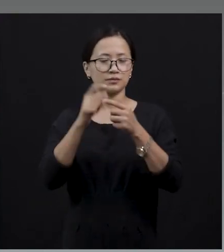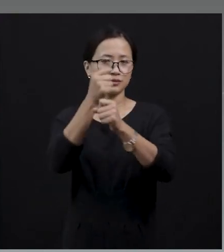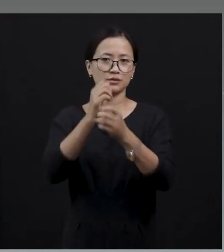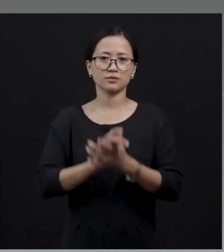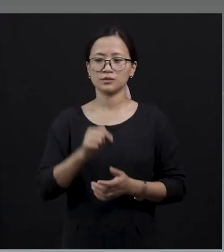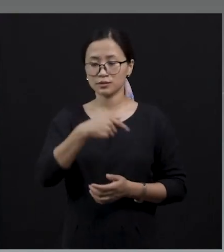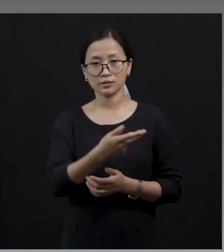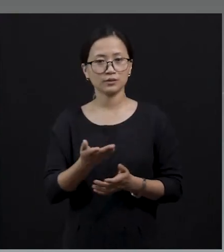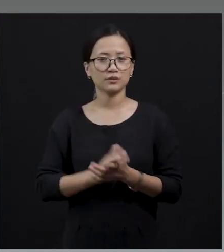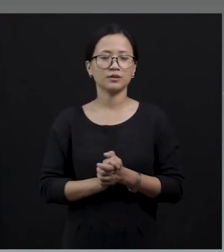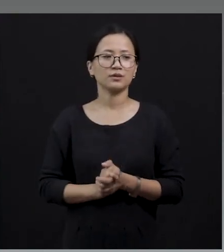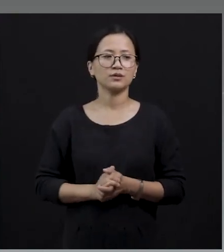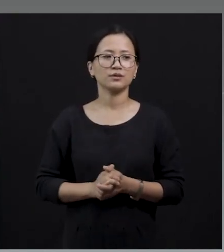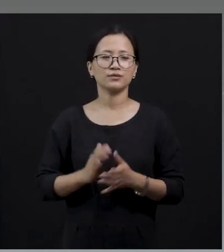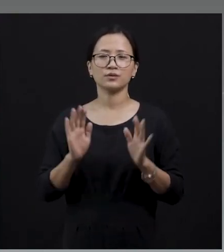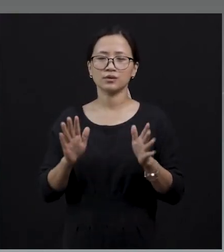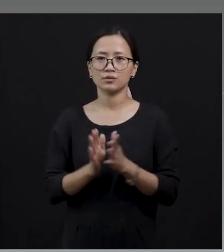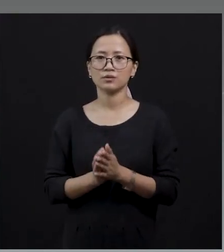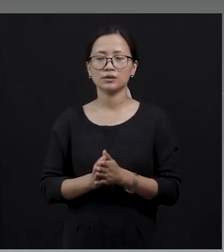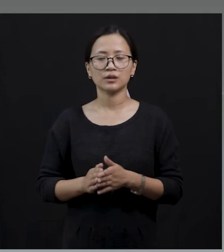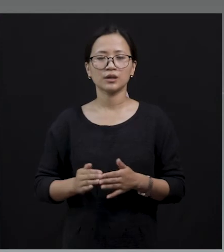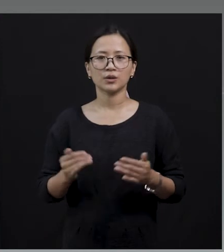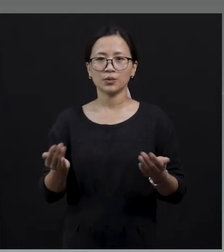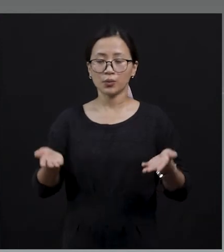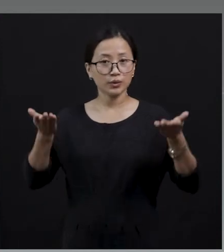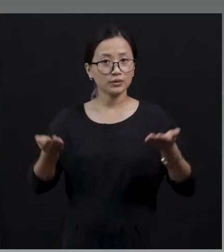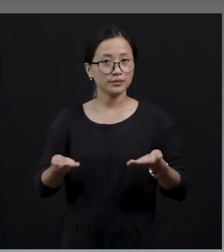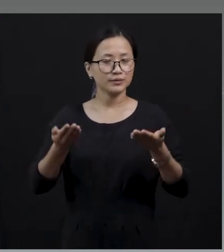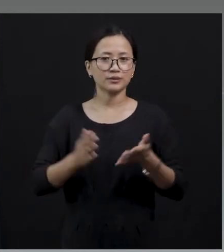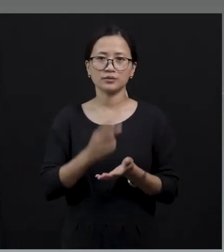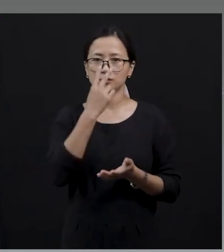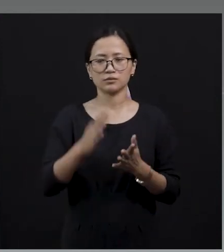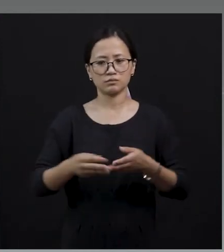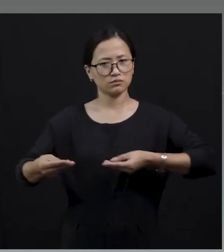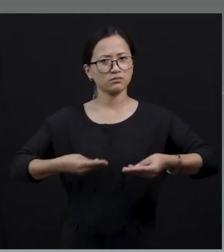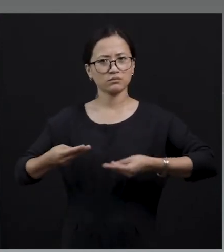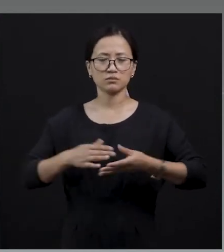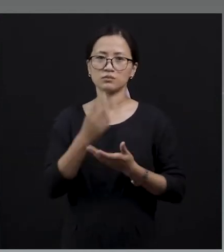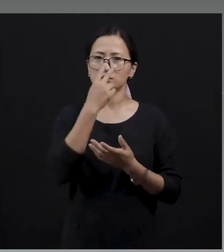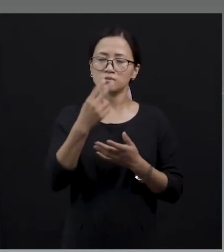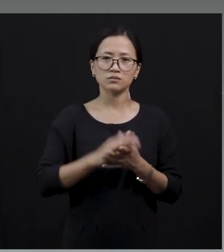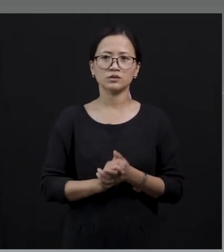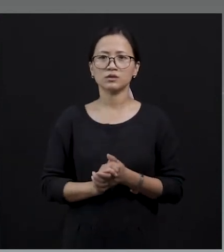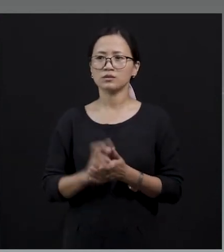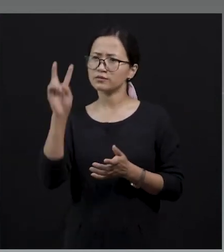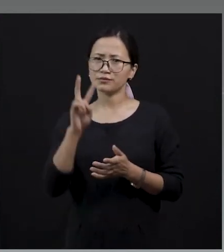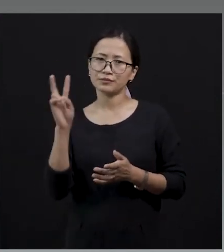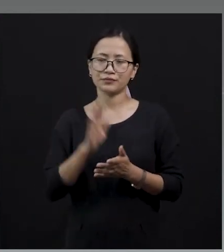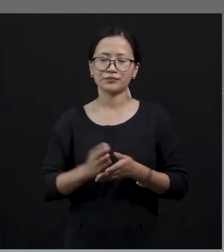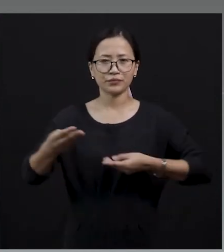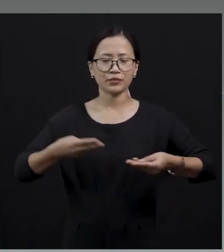here. We have a weighing scale. I'm sure you have all seen this in, shops, especially vegetable shops,